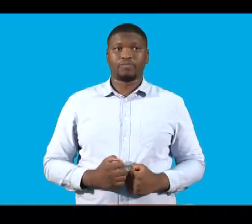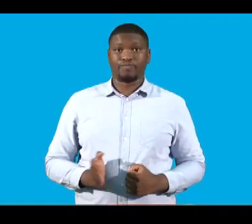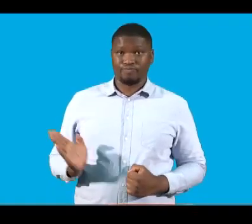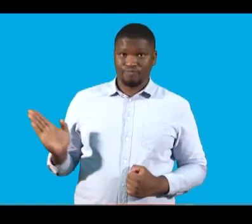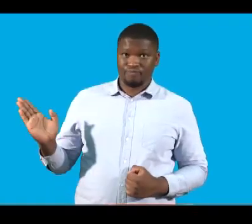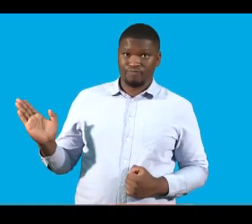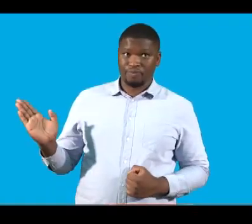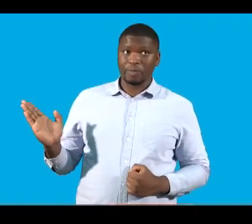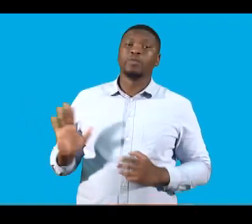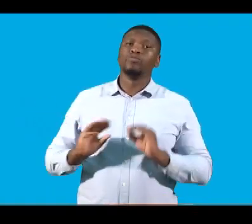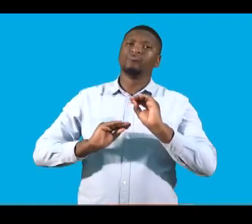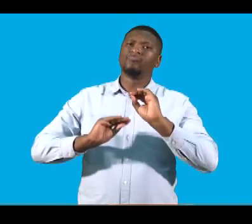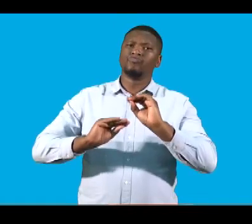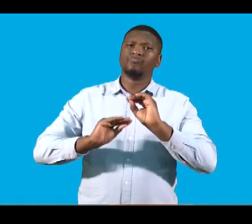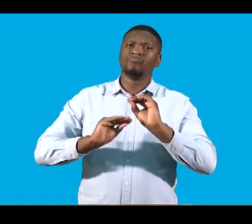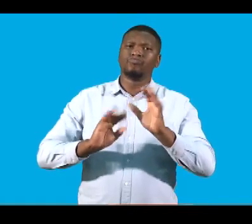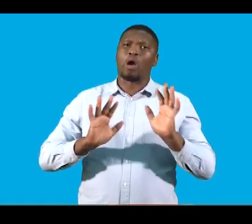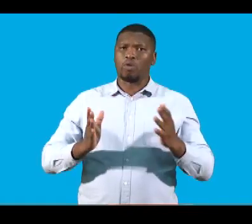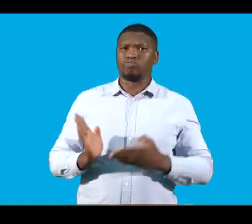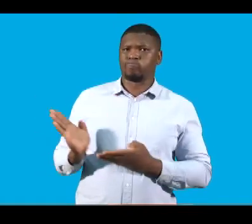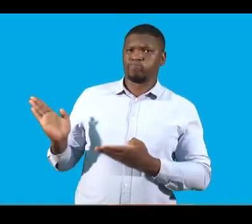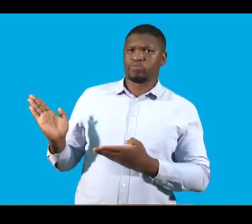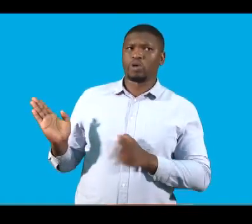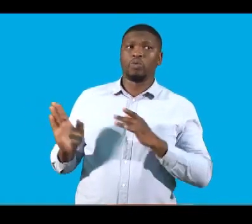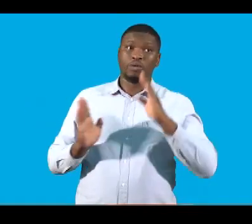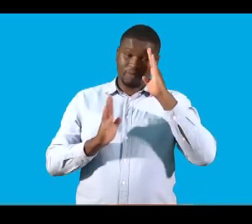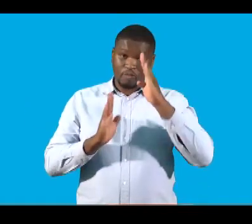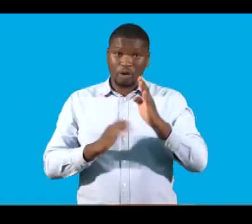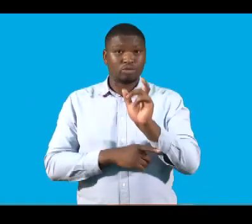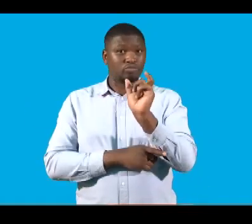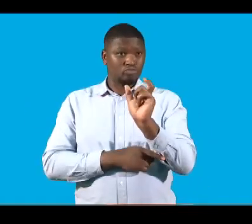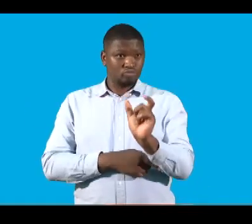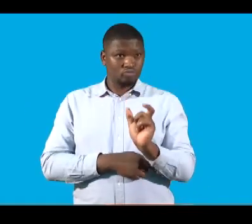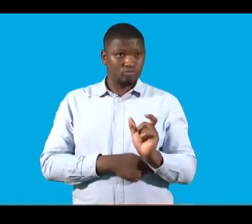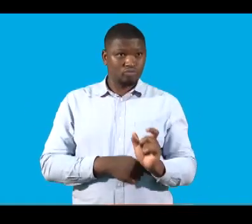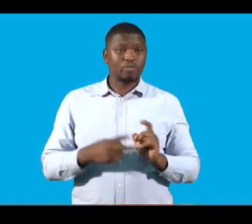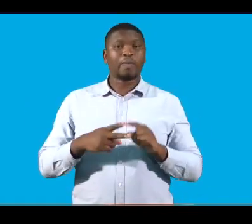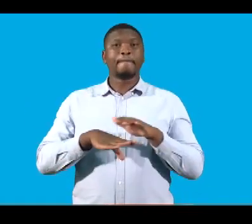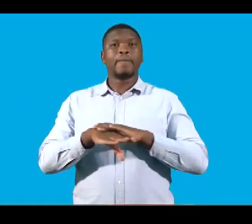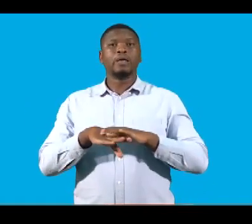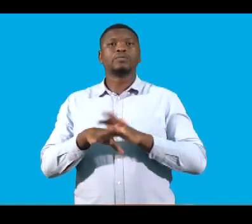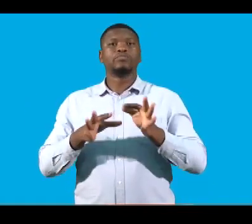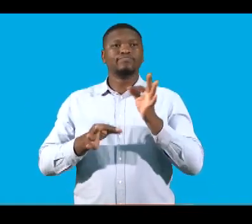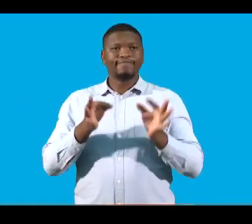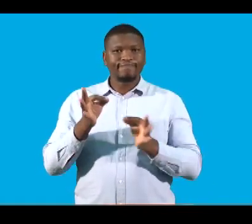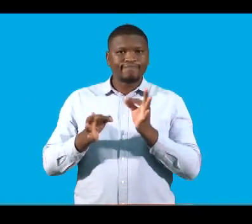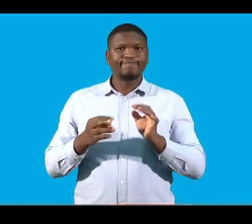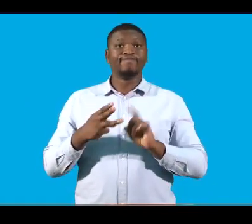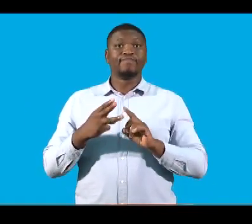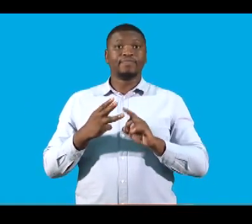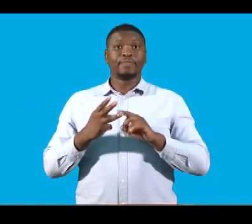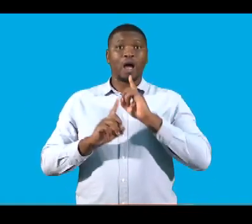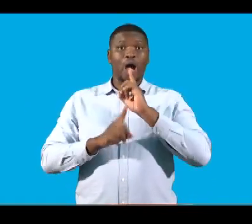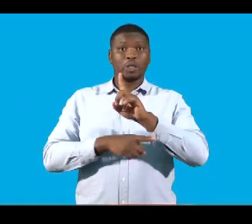This is today's lesson map. We'll be looking at terminology, basic analysis of the novels, approaching the question, and some